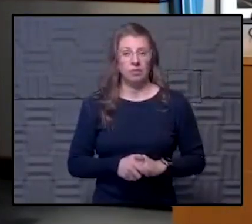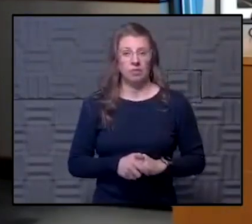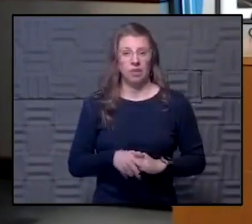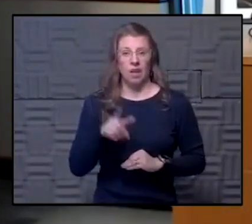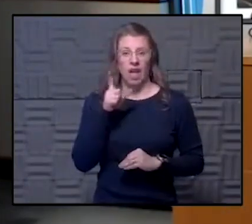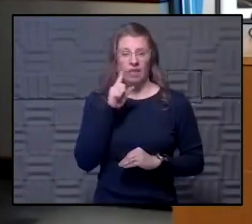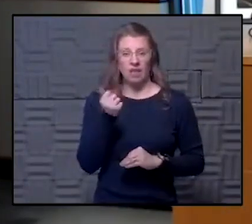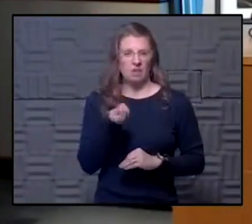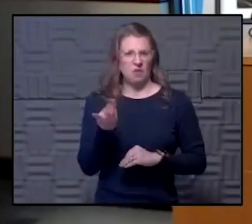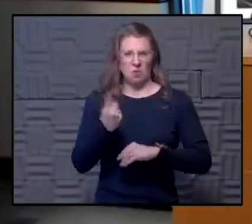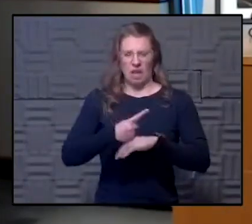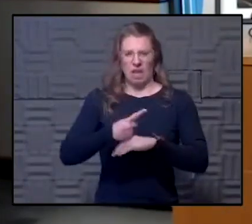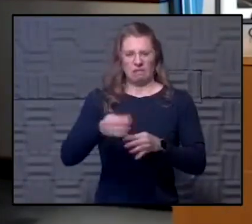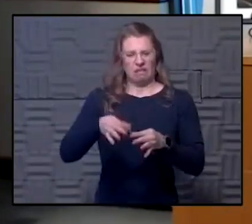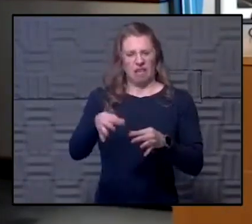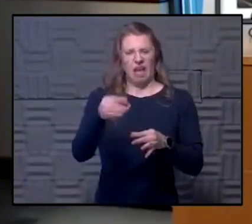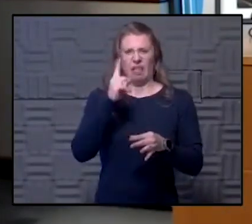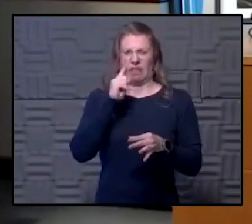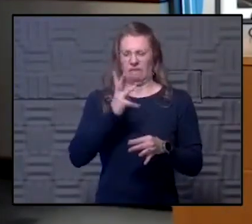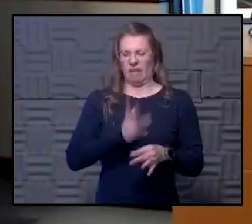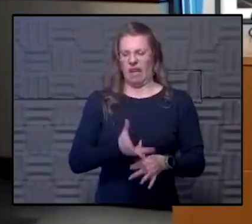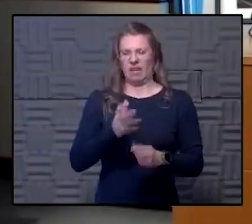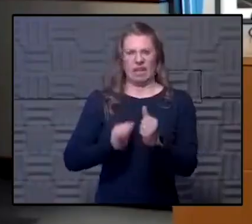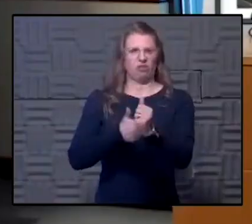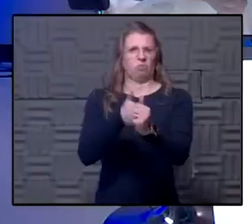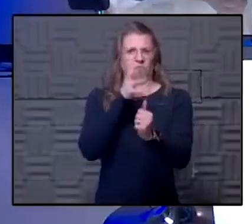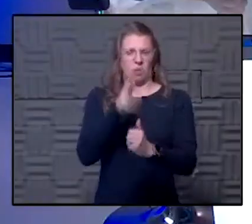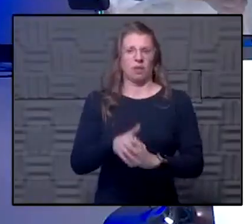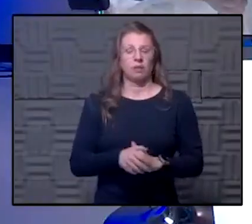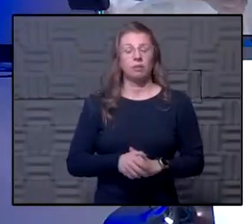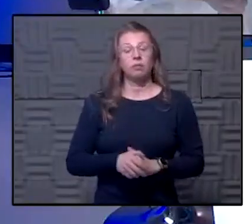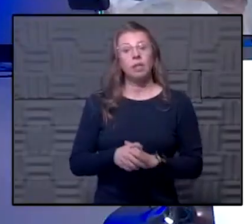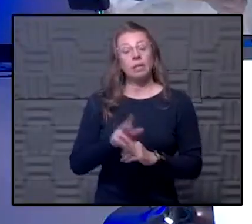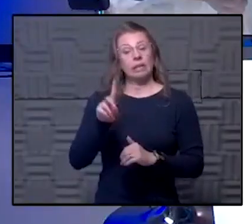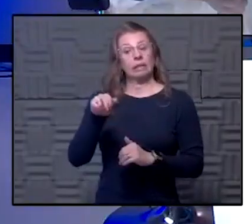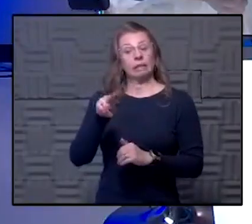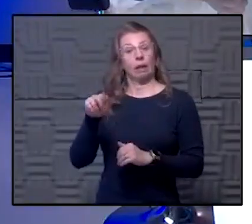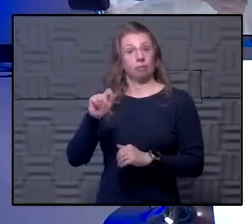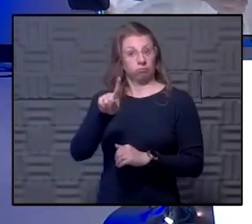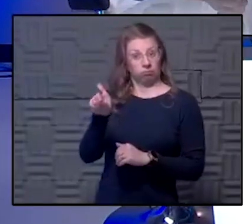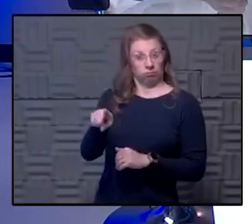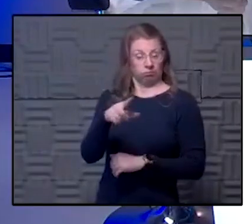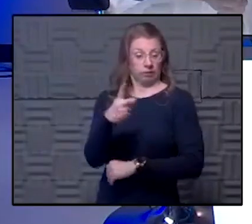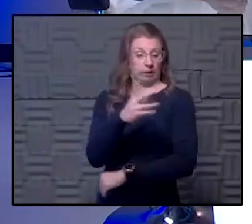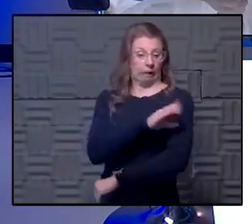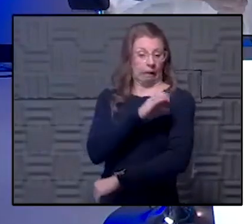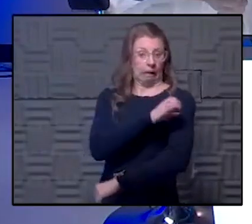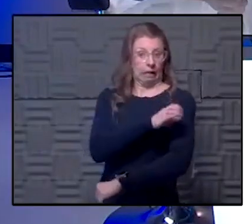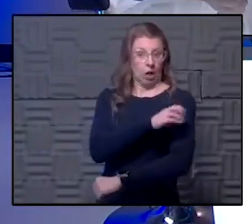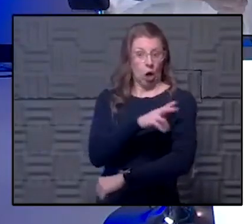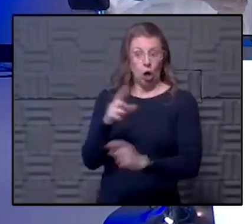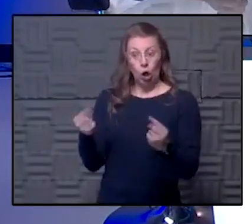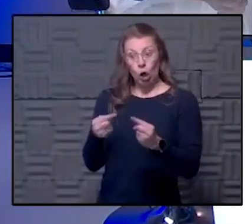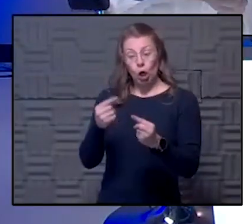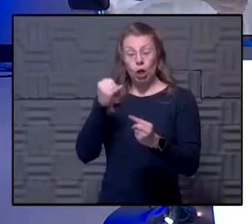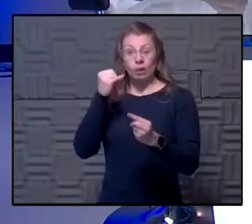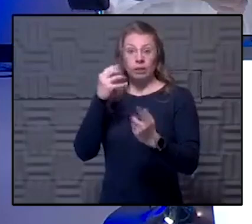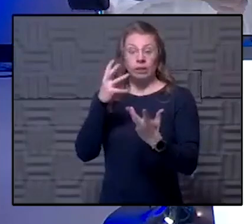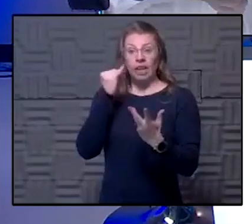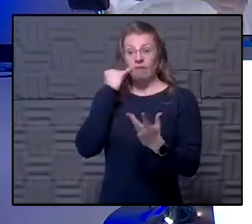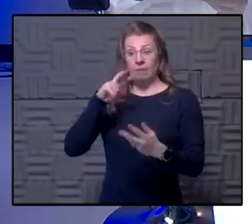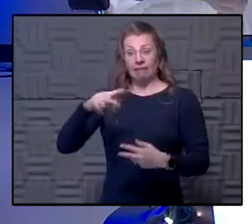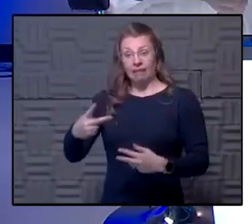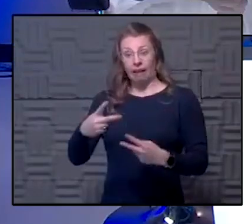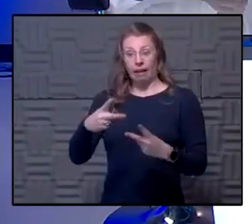couple day delay, really. I think we're going to be fine and catch up. And Dana, clinically, along those lines, we get questions all the time about, does it hurt if my